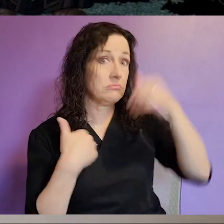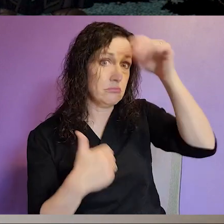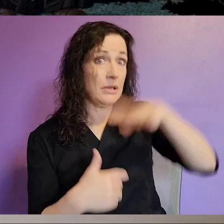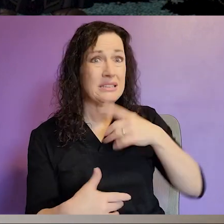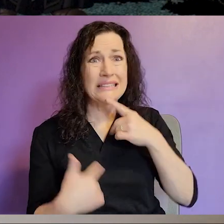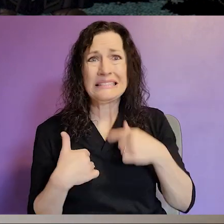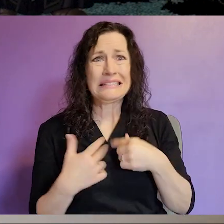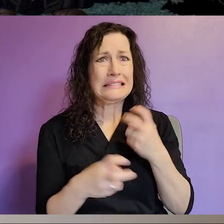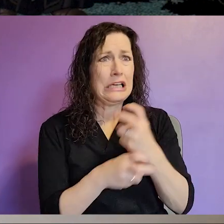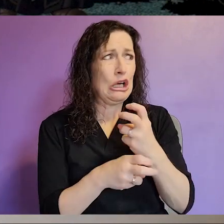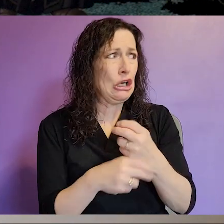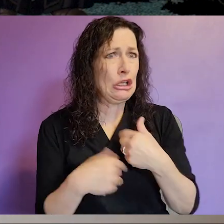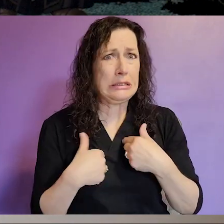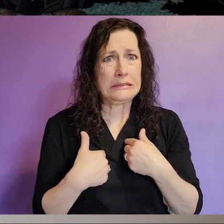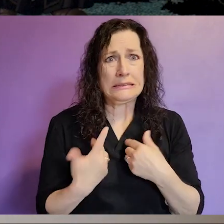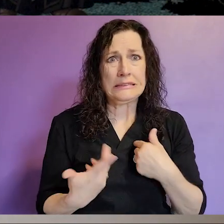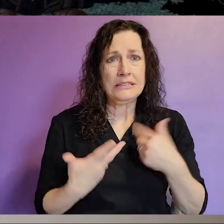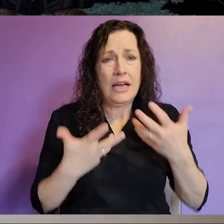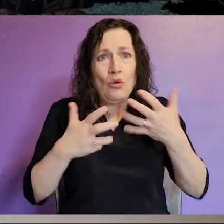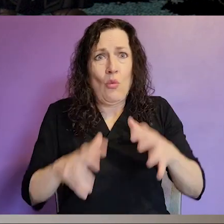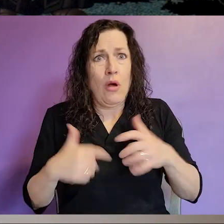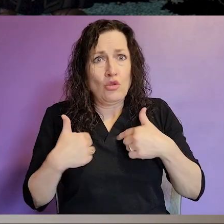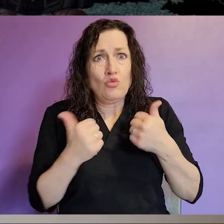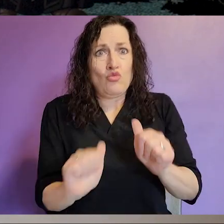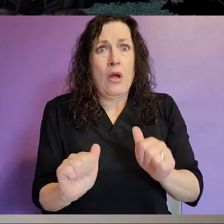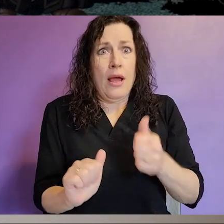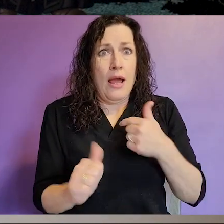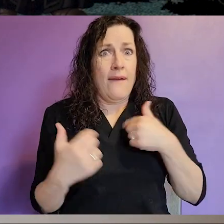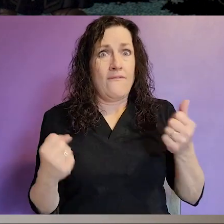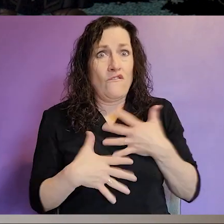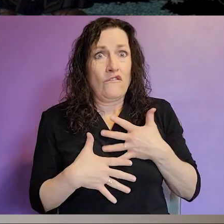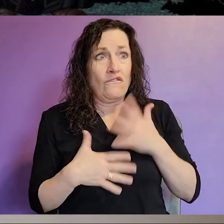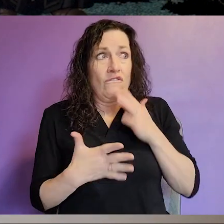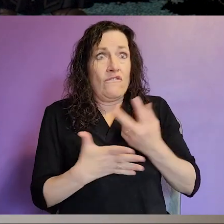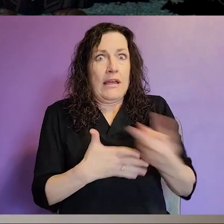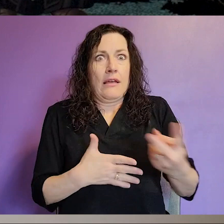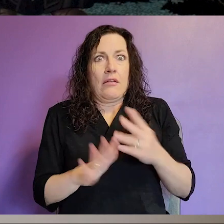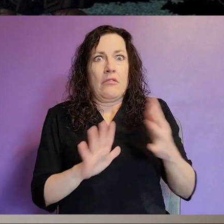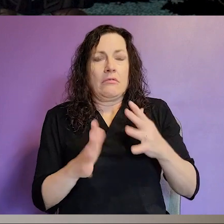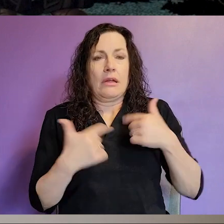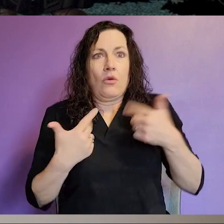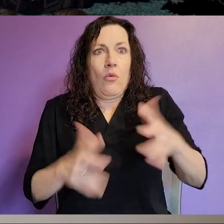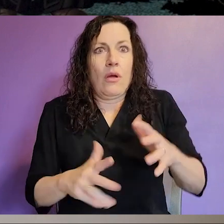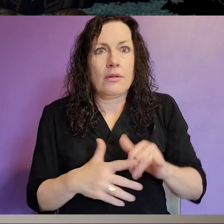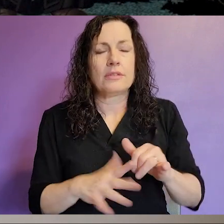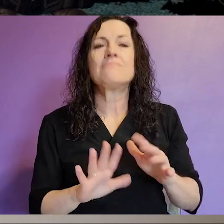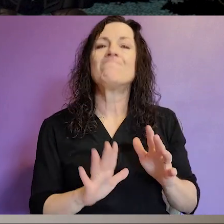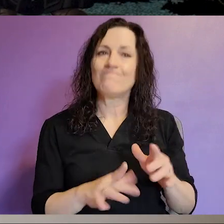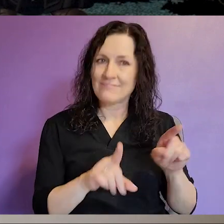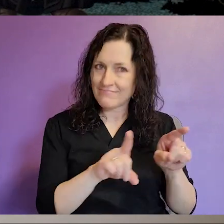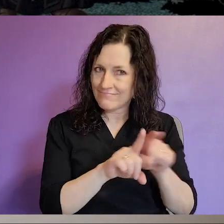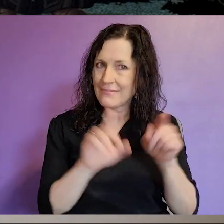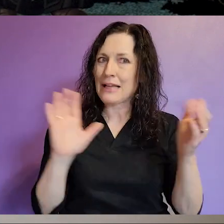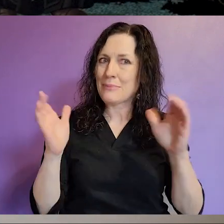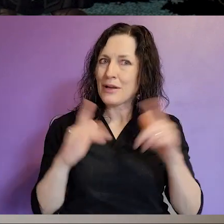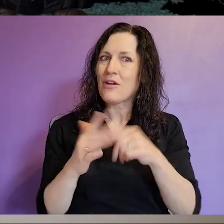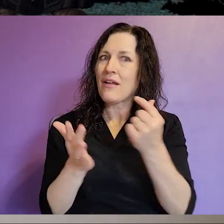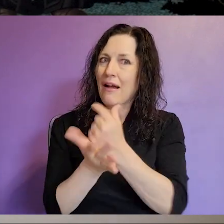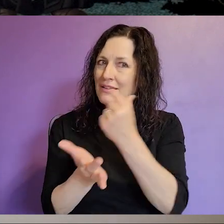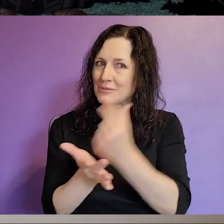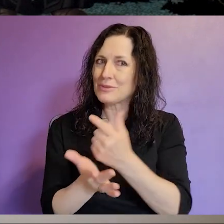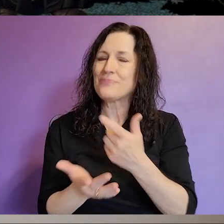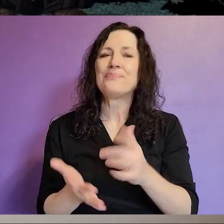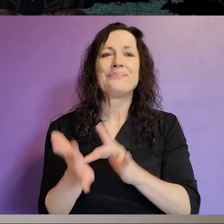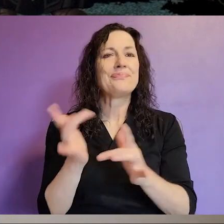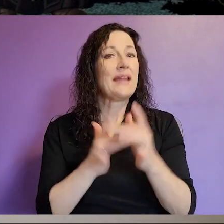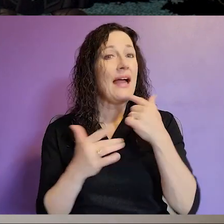And he said, it's hard, and he told me, it's hard for me to risk. I said, right. That's where